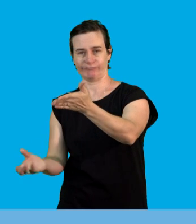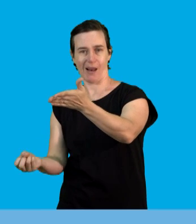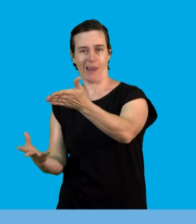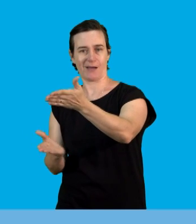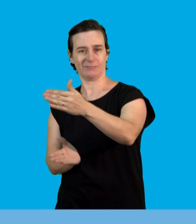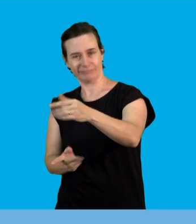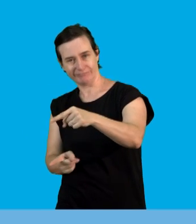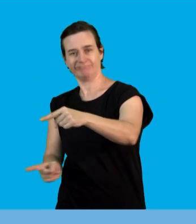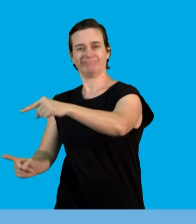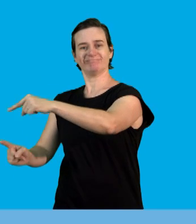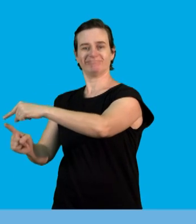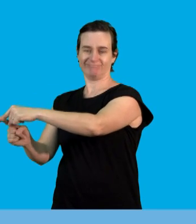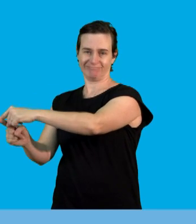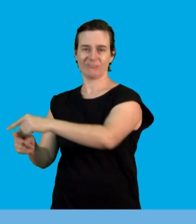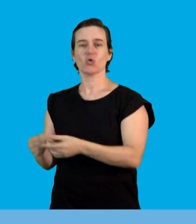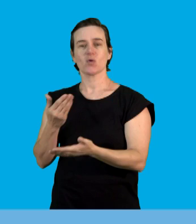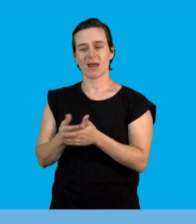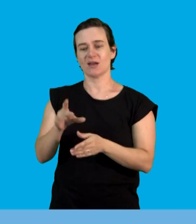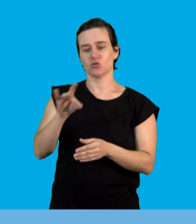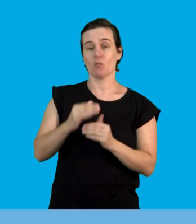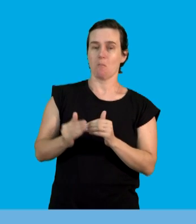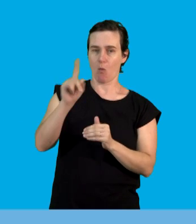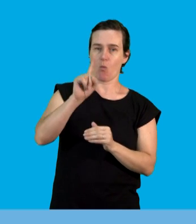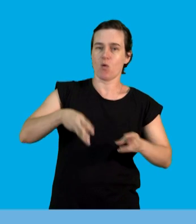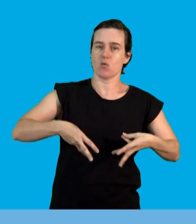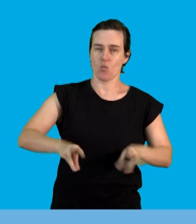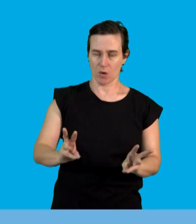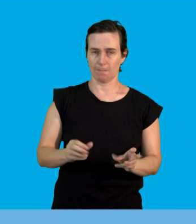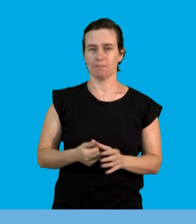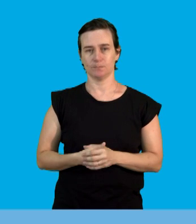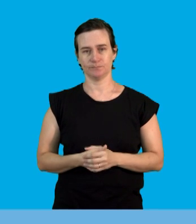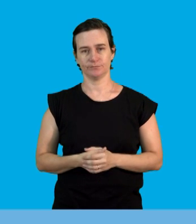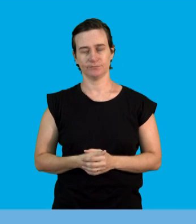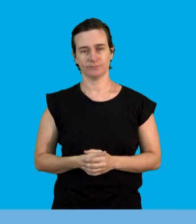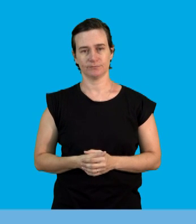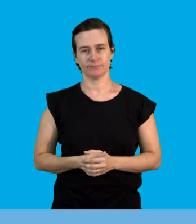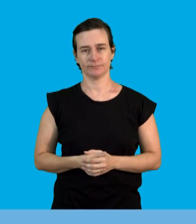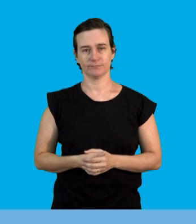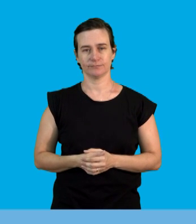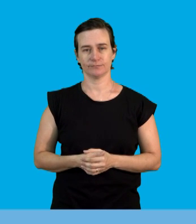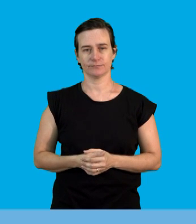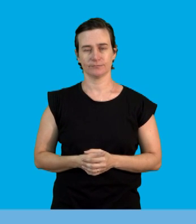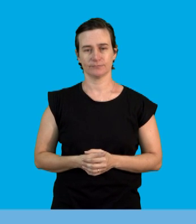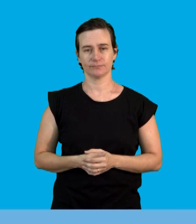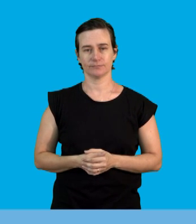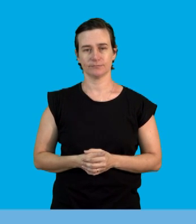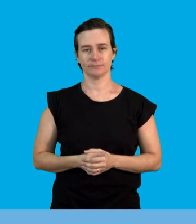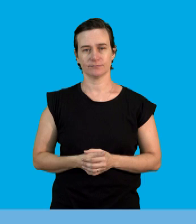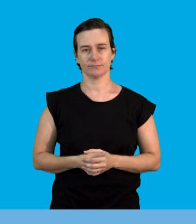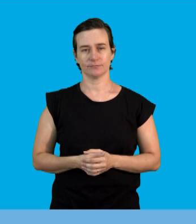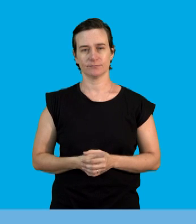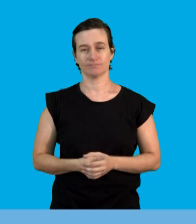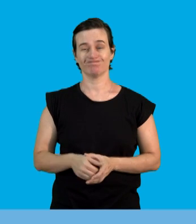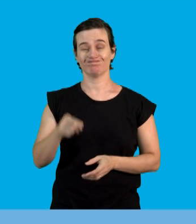than one pathway that is taken by the electrons moving from one point to the other. Now,